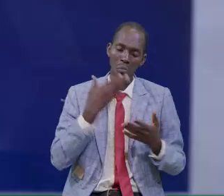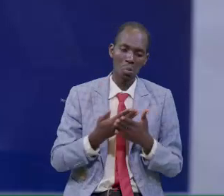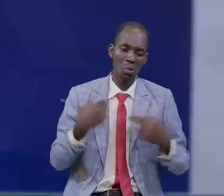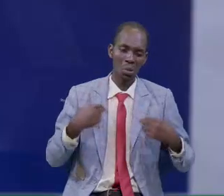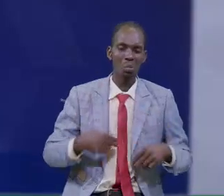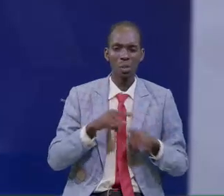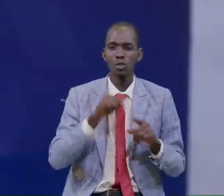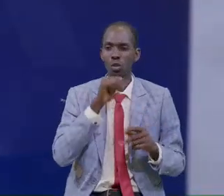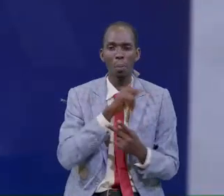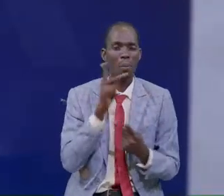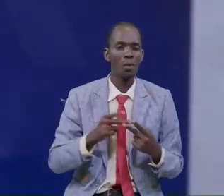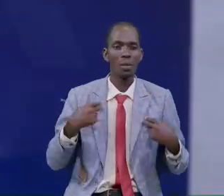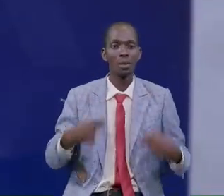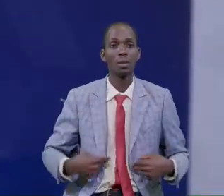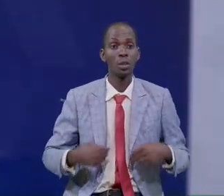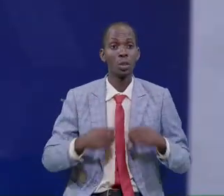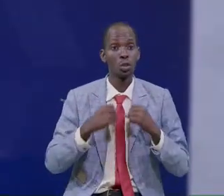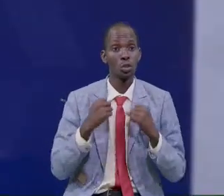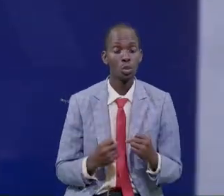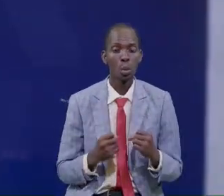strong but not so strong.